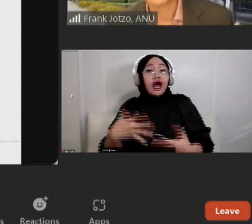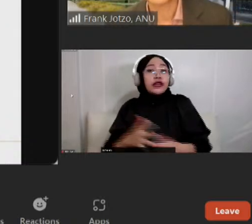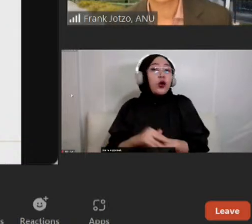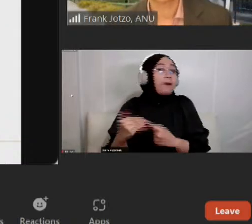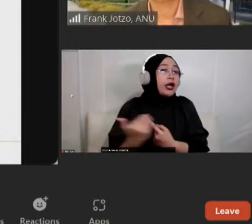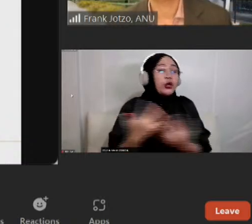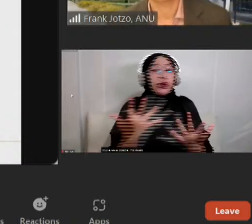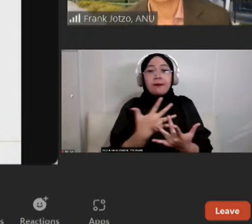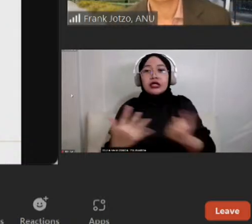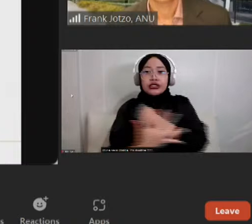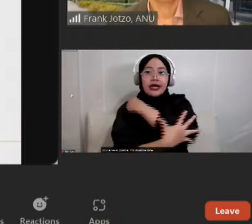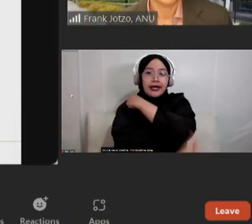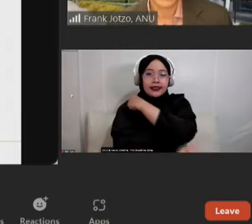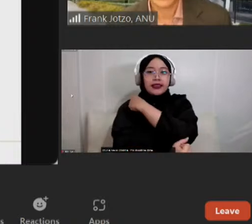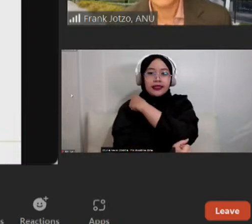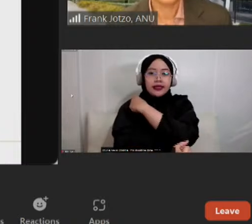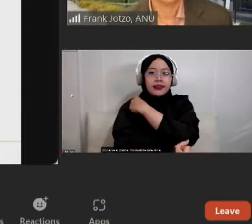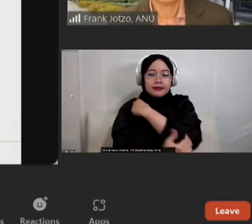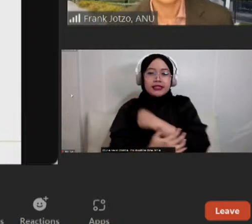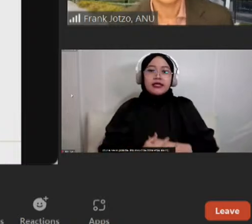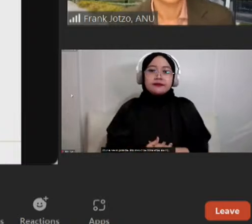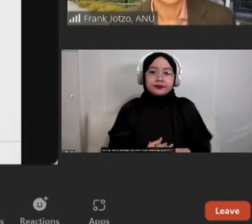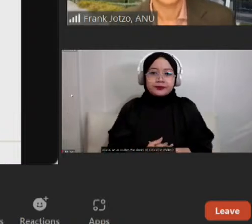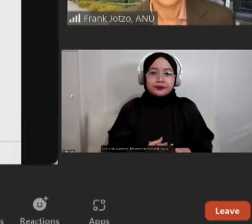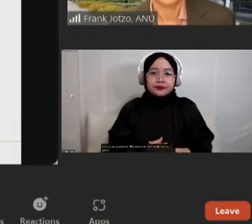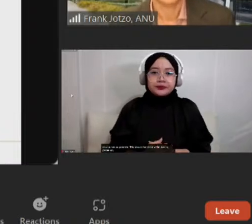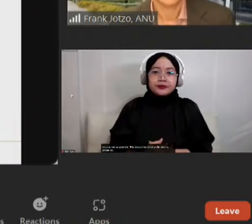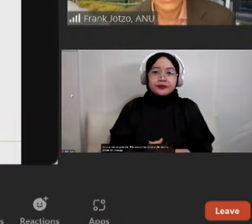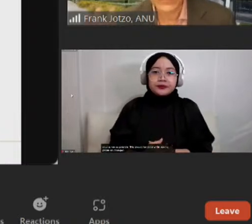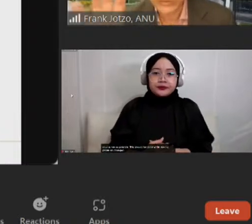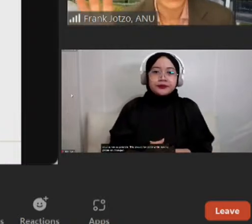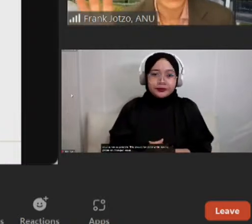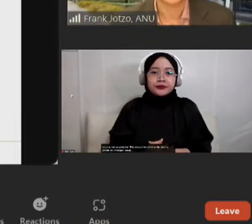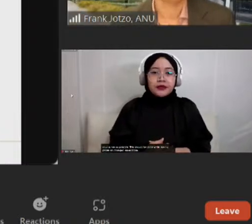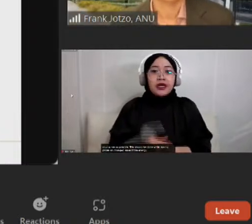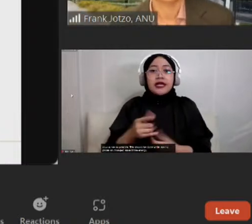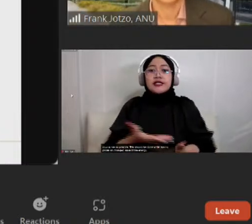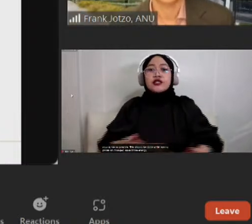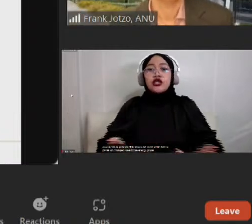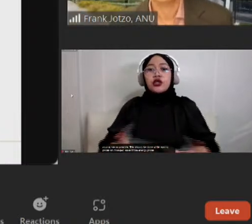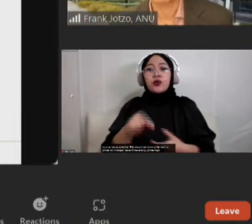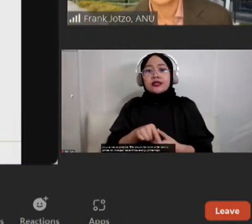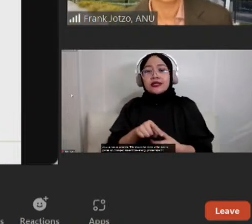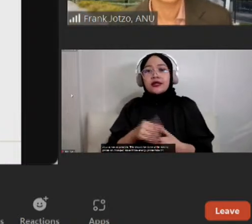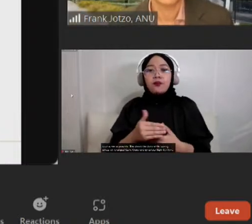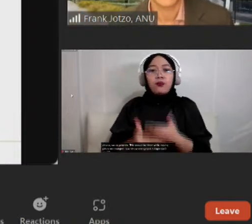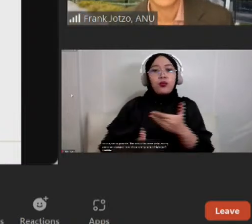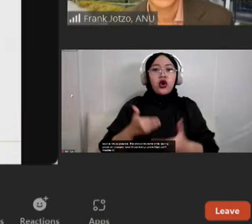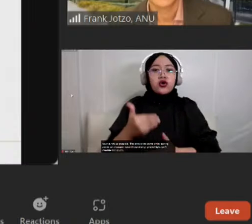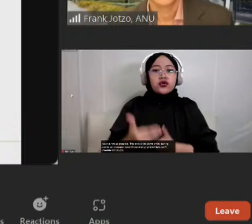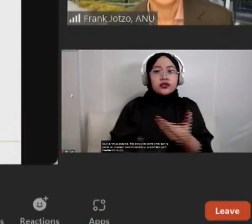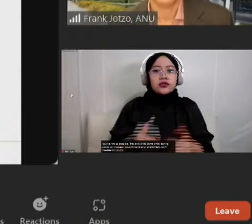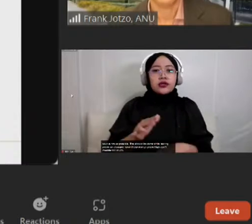it's possible, this should be done while leaving prices unchanged. Leave those energy prices high, don't meddle too much with